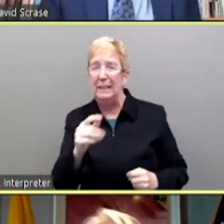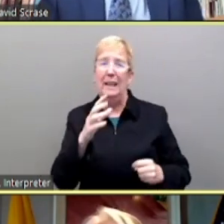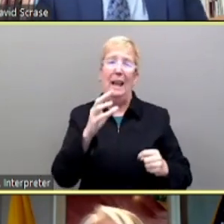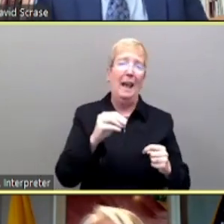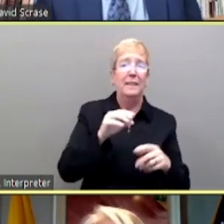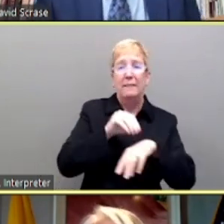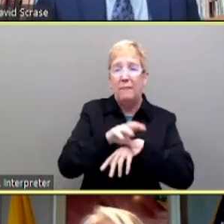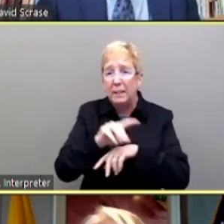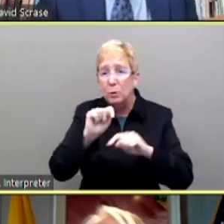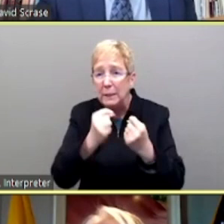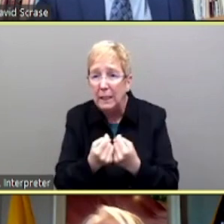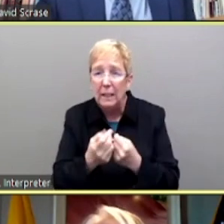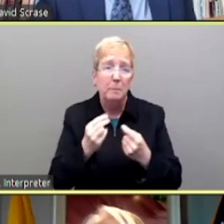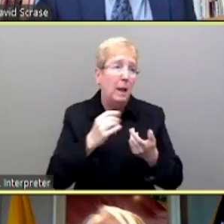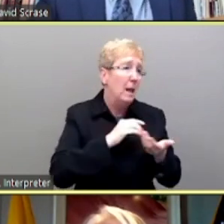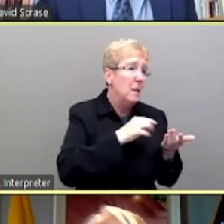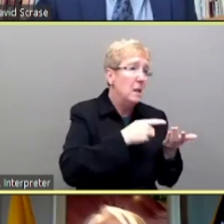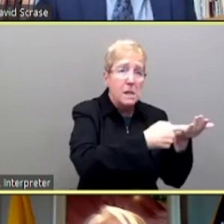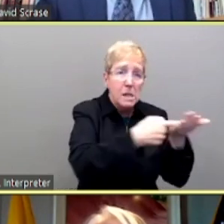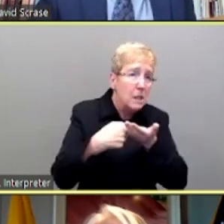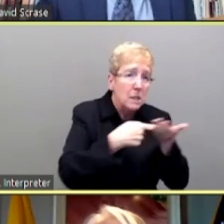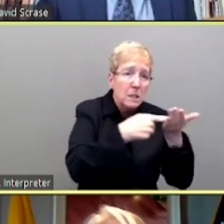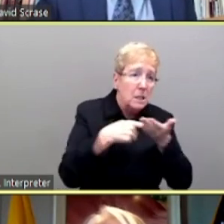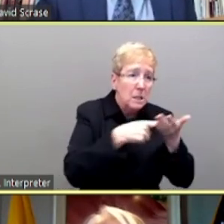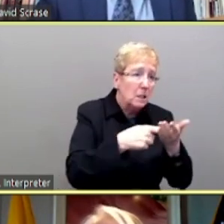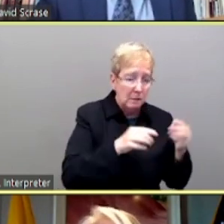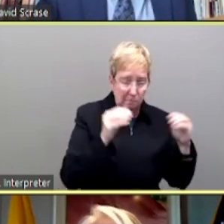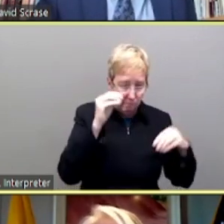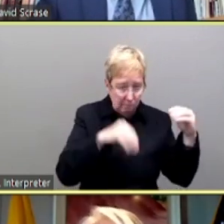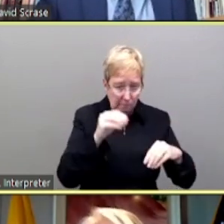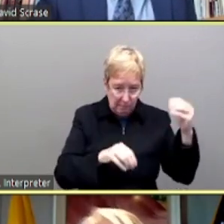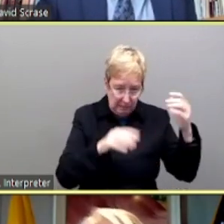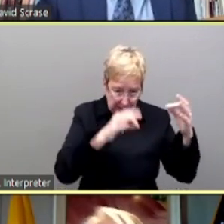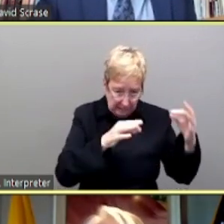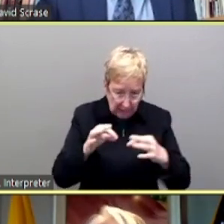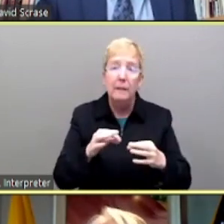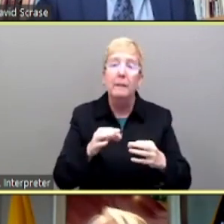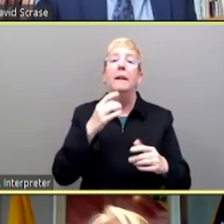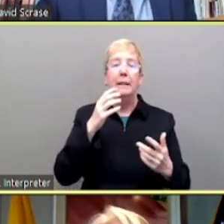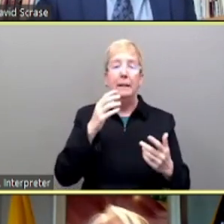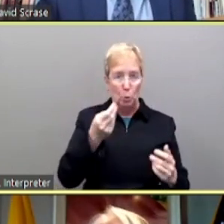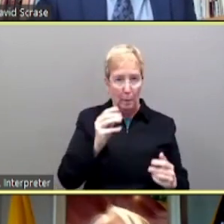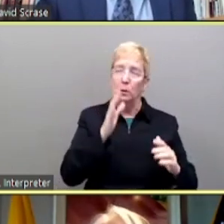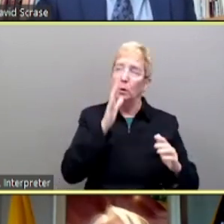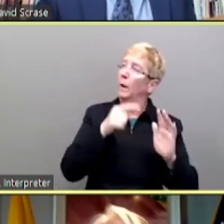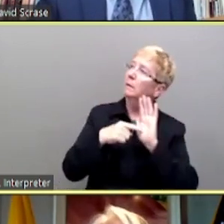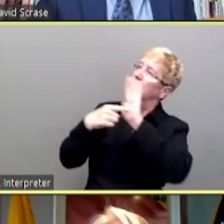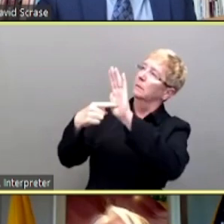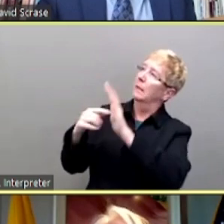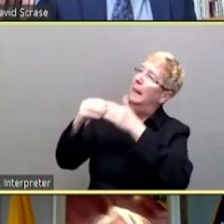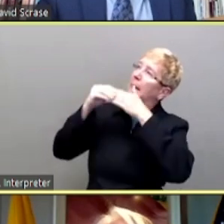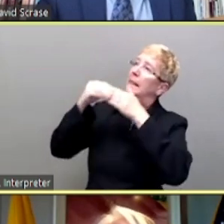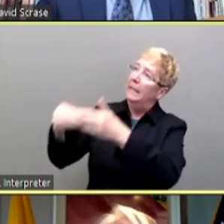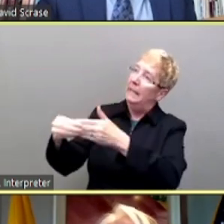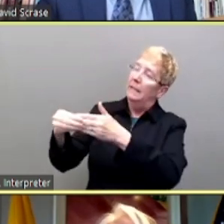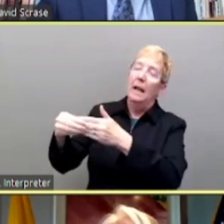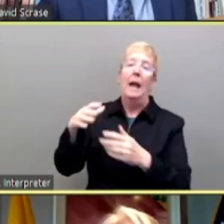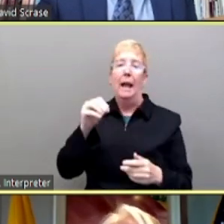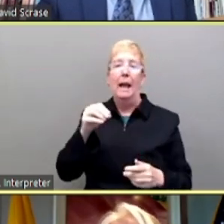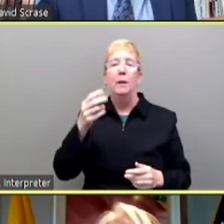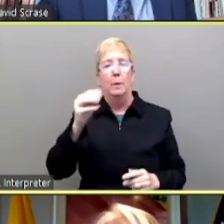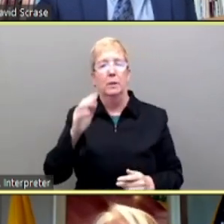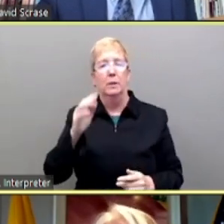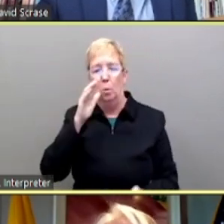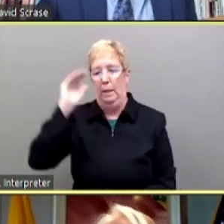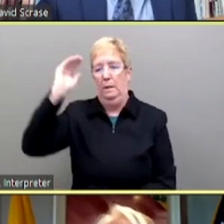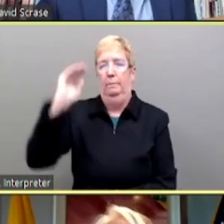in making sure that New Mexico continues to be an effective leader, but also does everything we can to minimize what